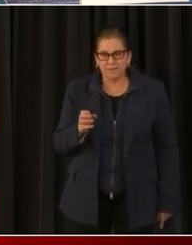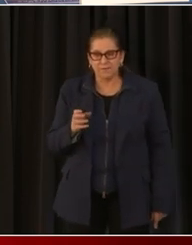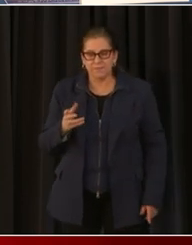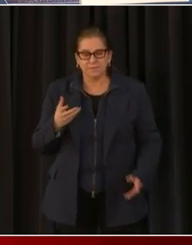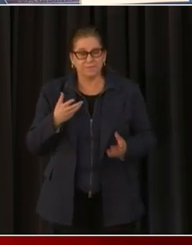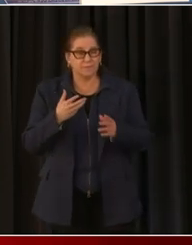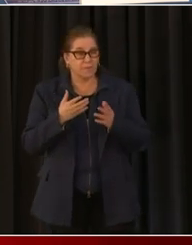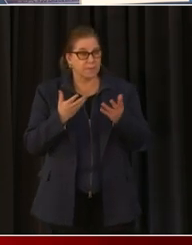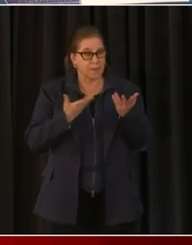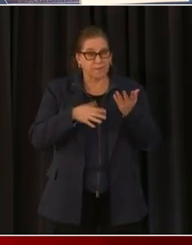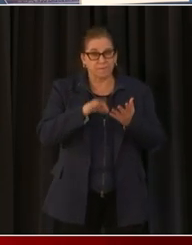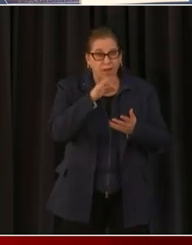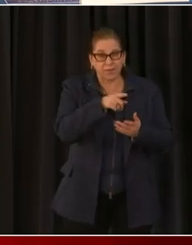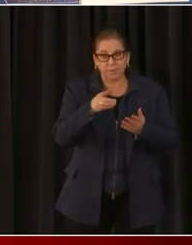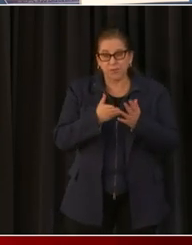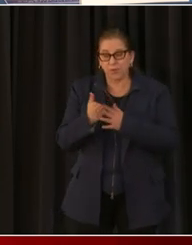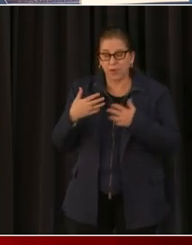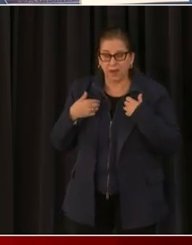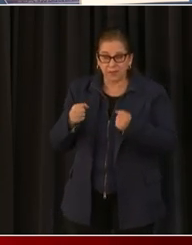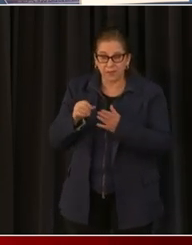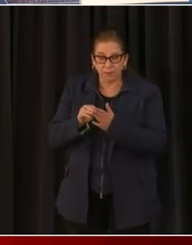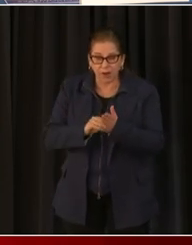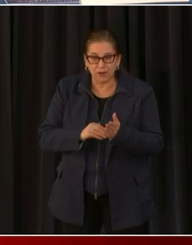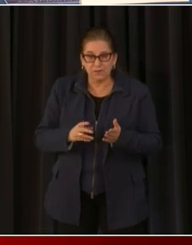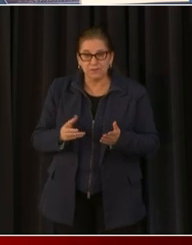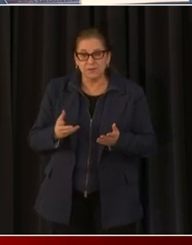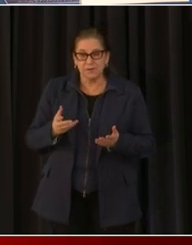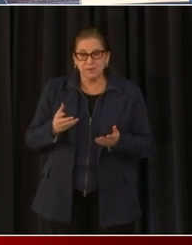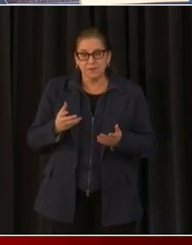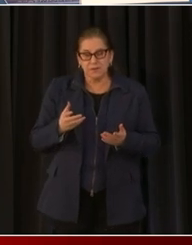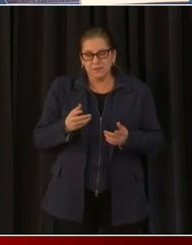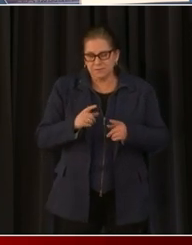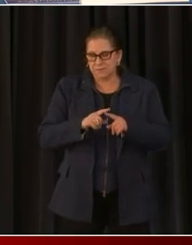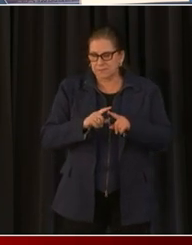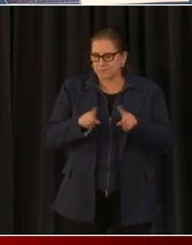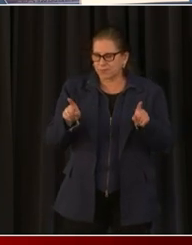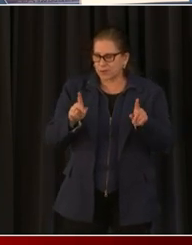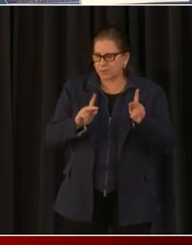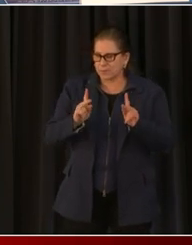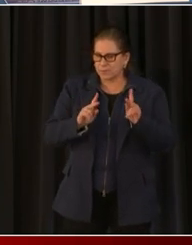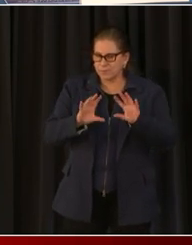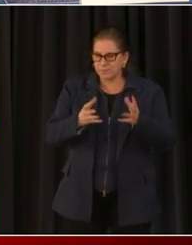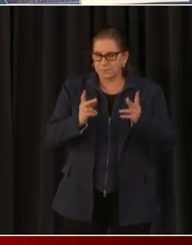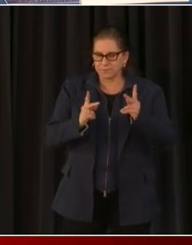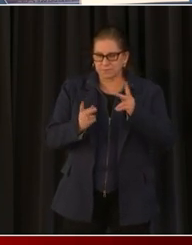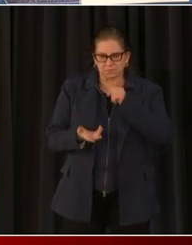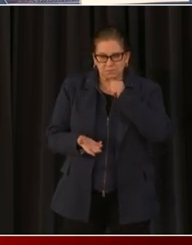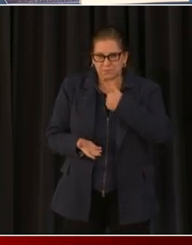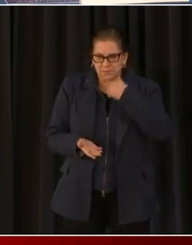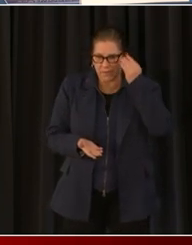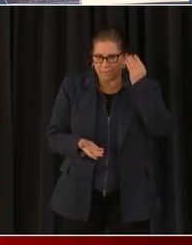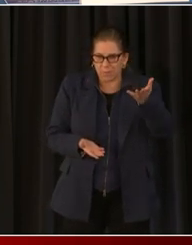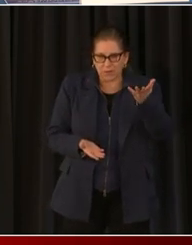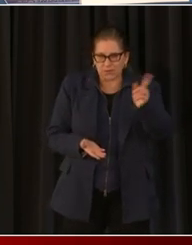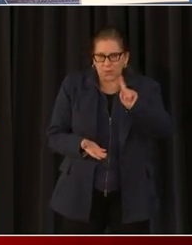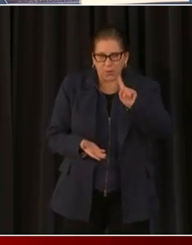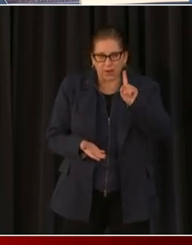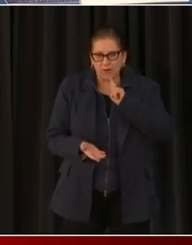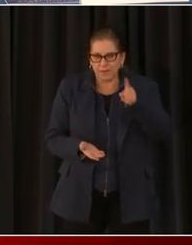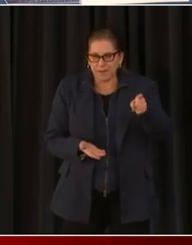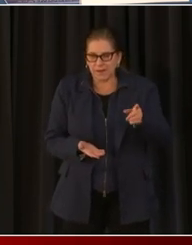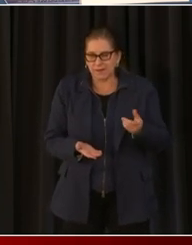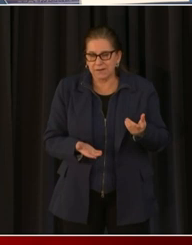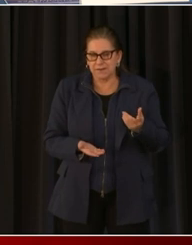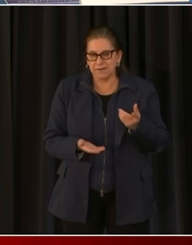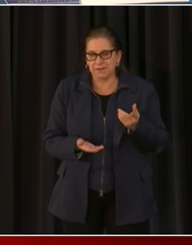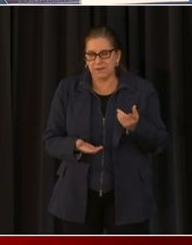health records, et cetera, to try to find a documented race and ethnicity for individuals. The data for